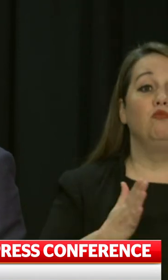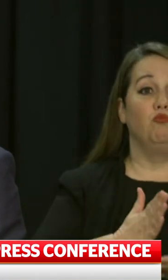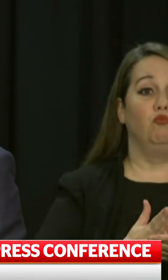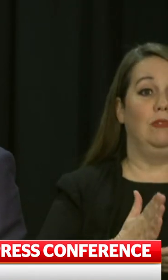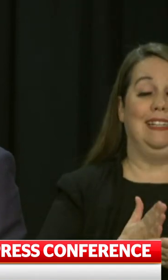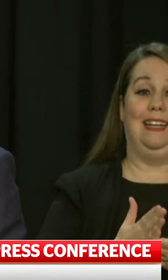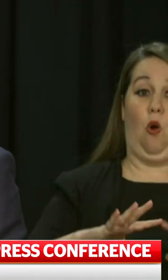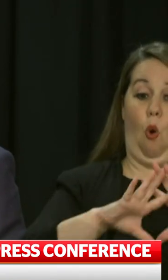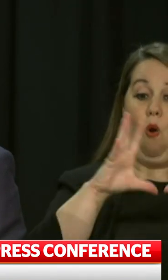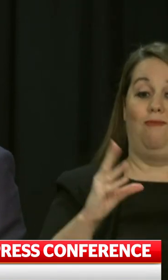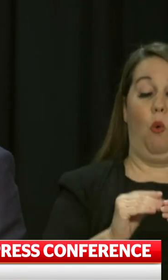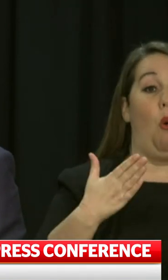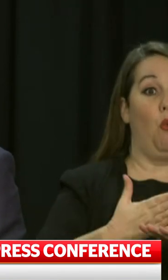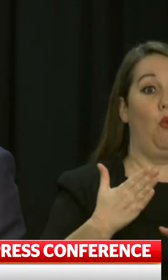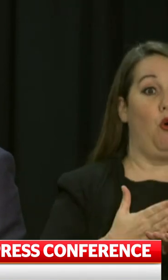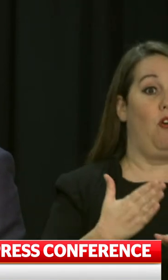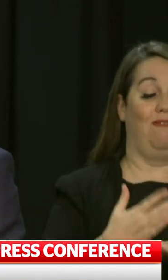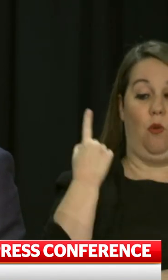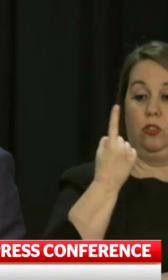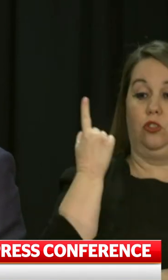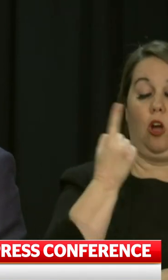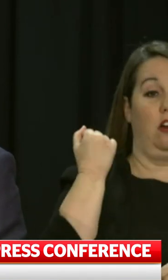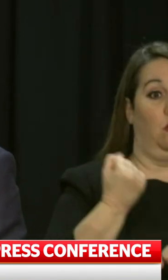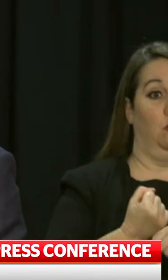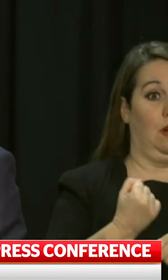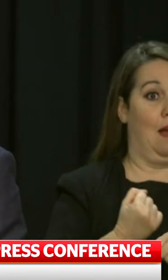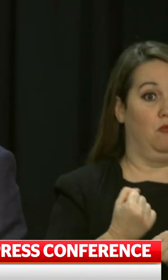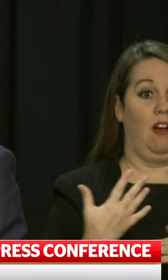on the cyclone recovery and response.